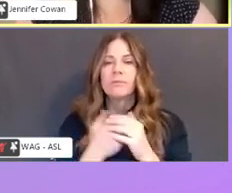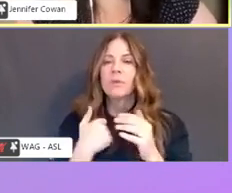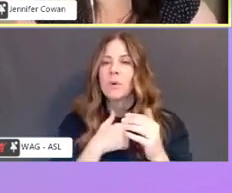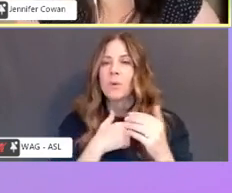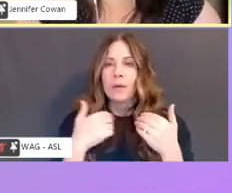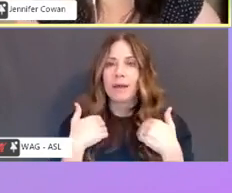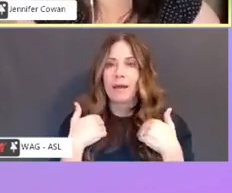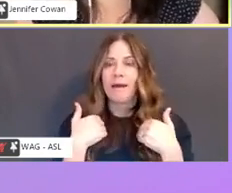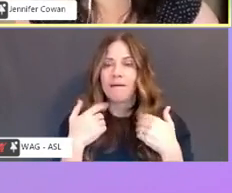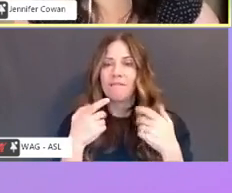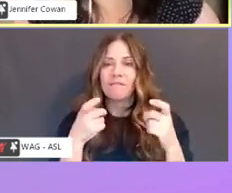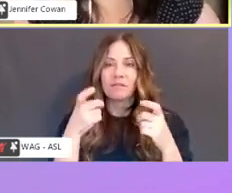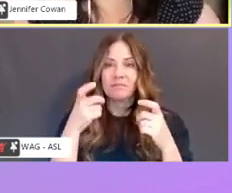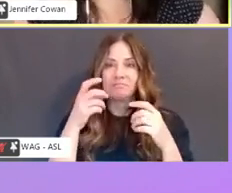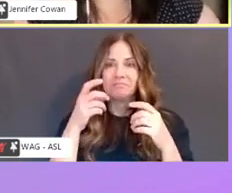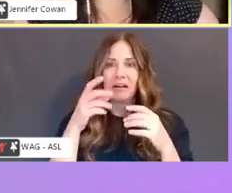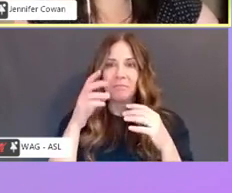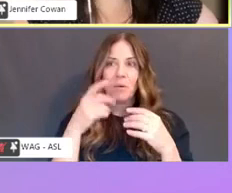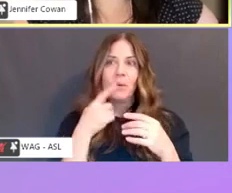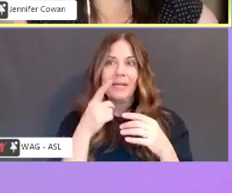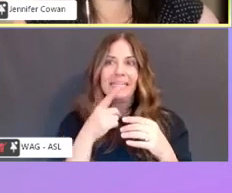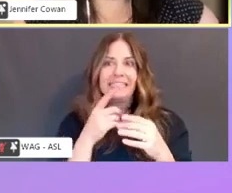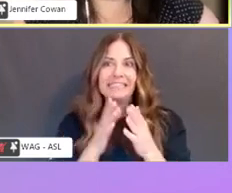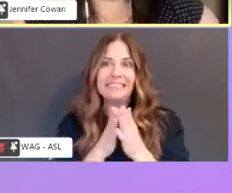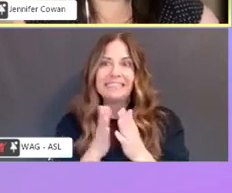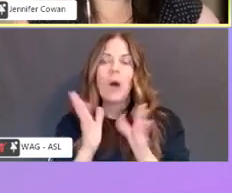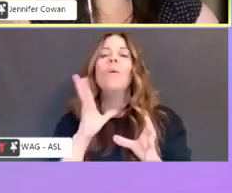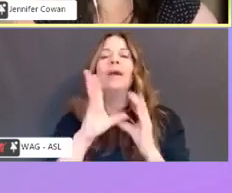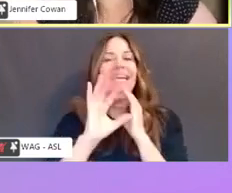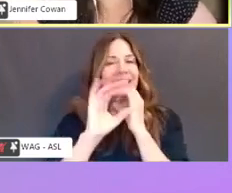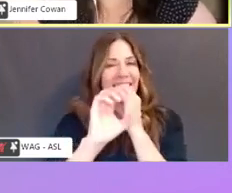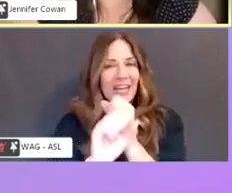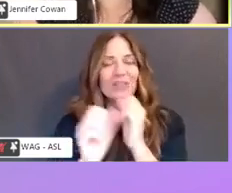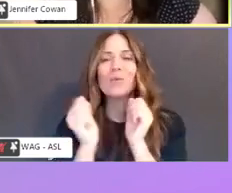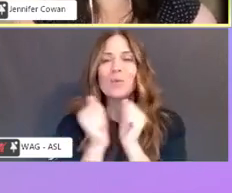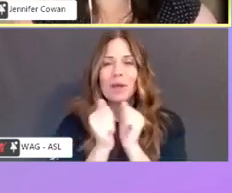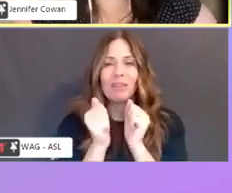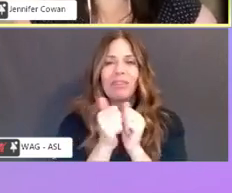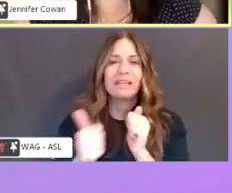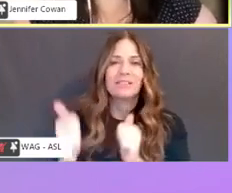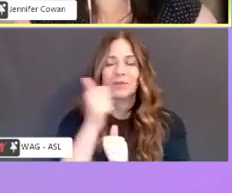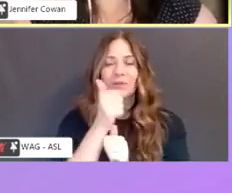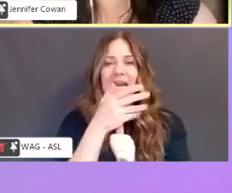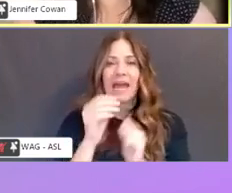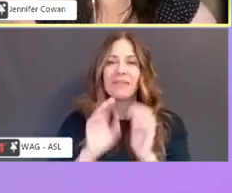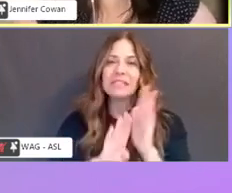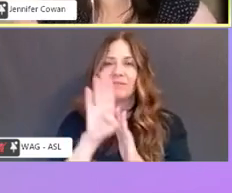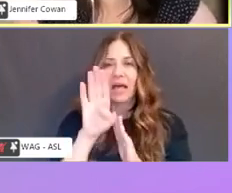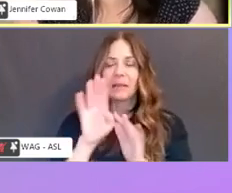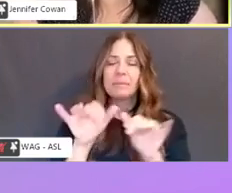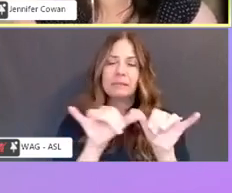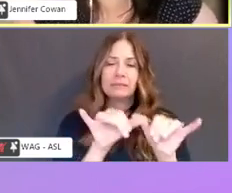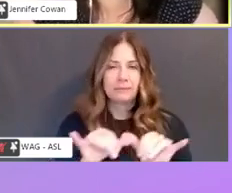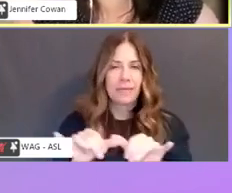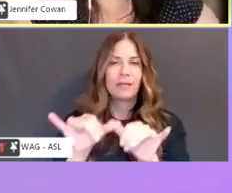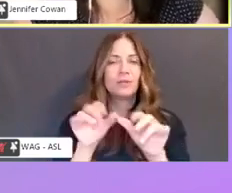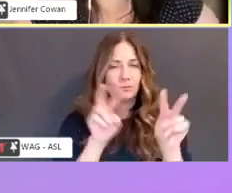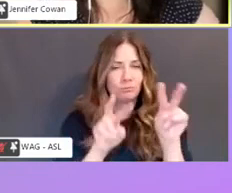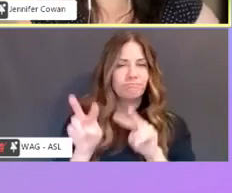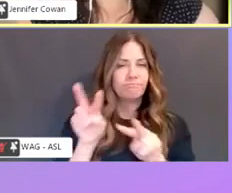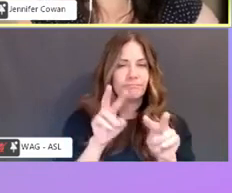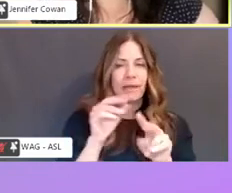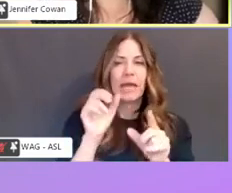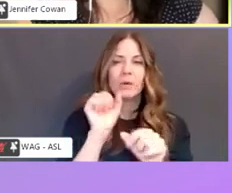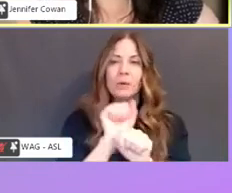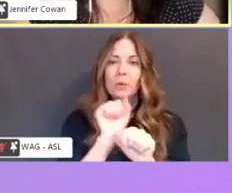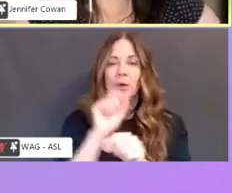executives quite a bit. We keep our eyes on emerging regulations and developing standards. We also work with